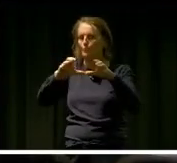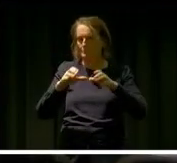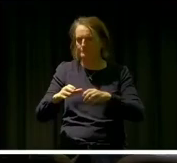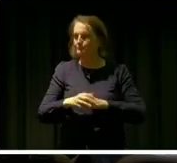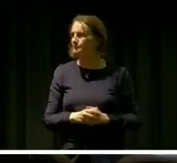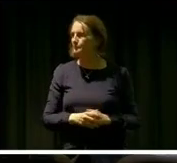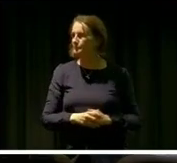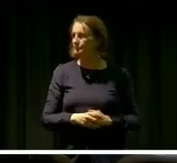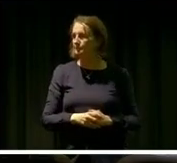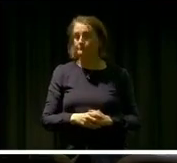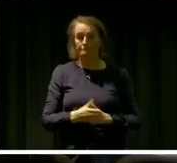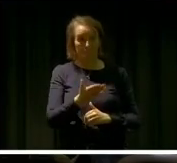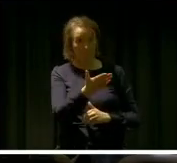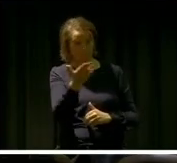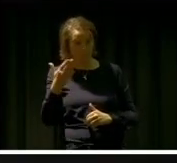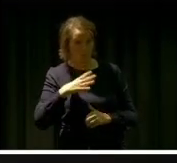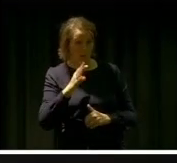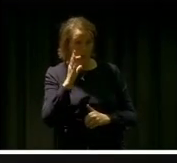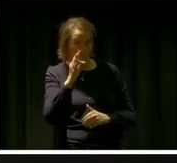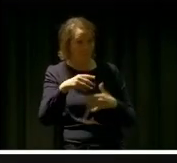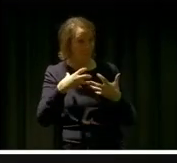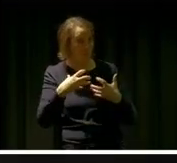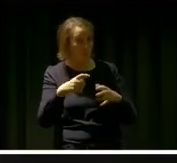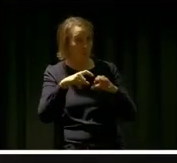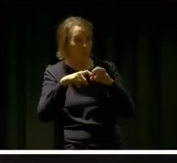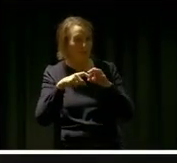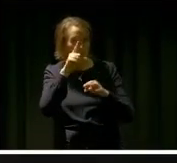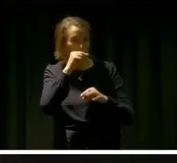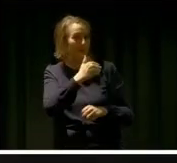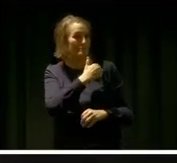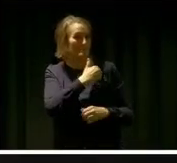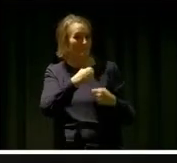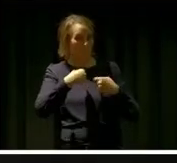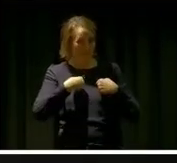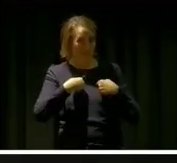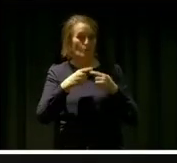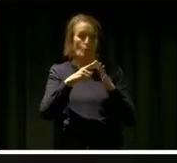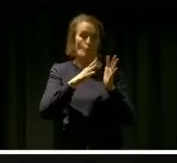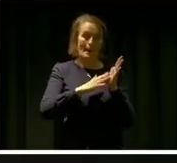up, if anyone does have any further questions, feel free to reach out to either me or Emma